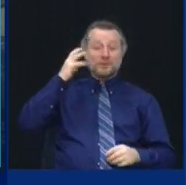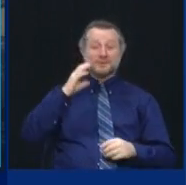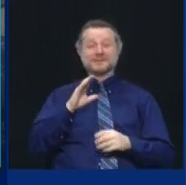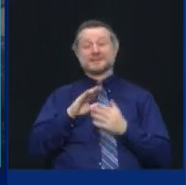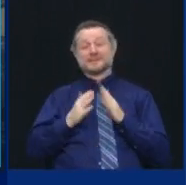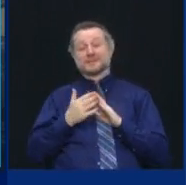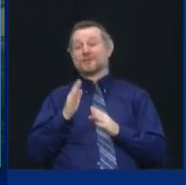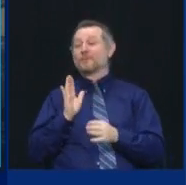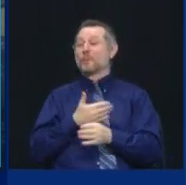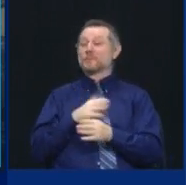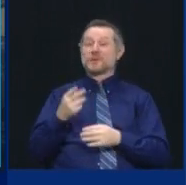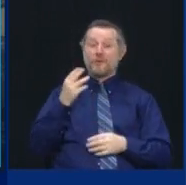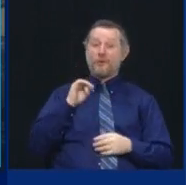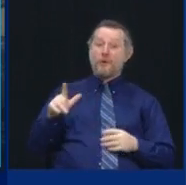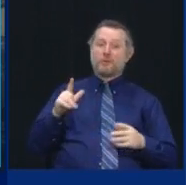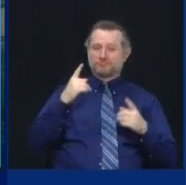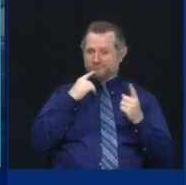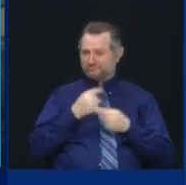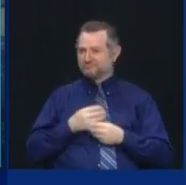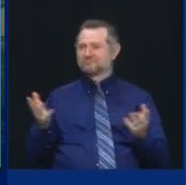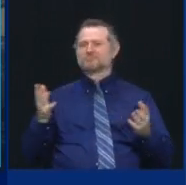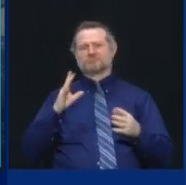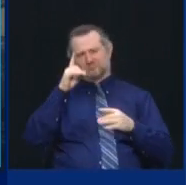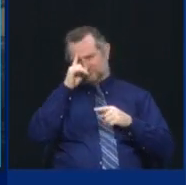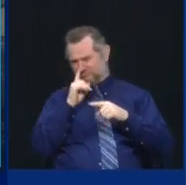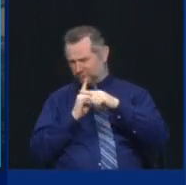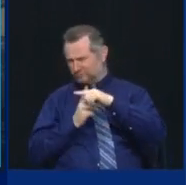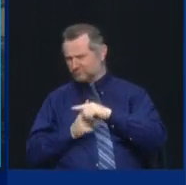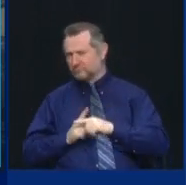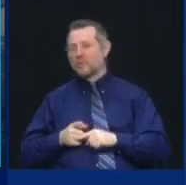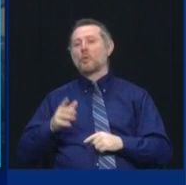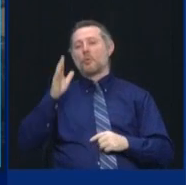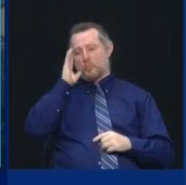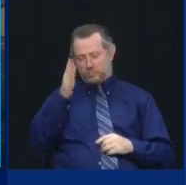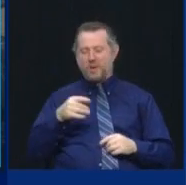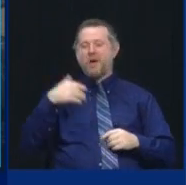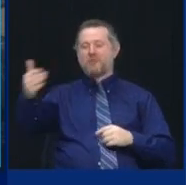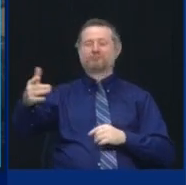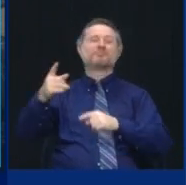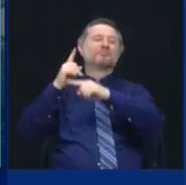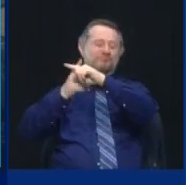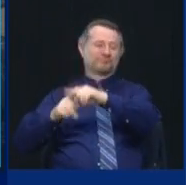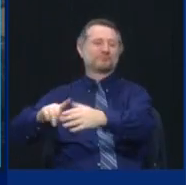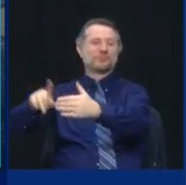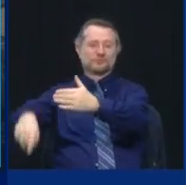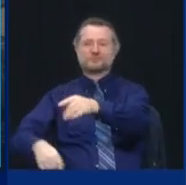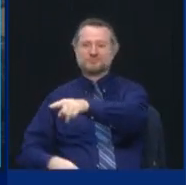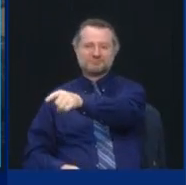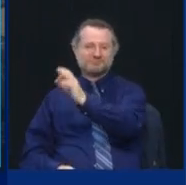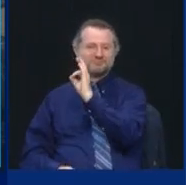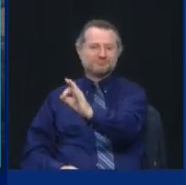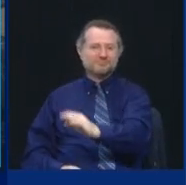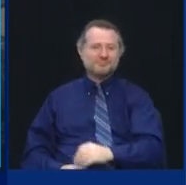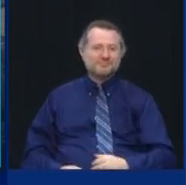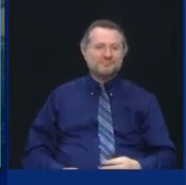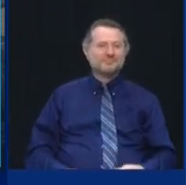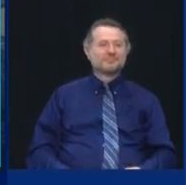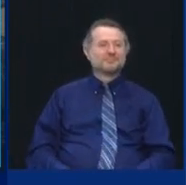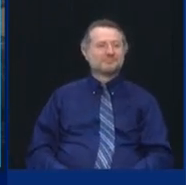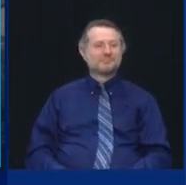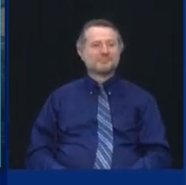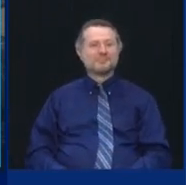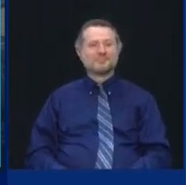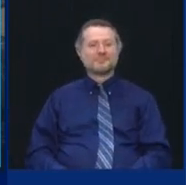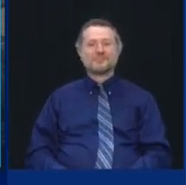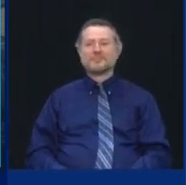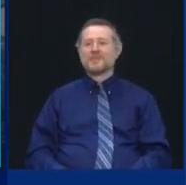imagine what you want it to be. And then build that. Two